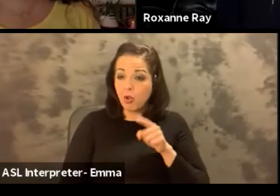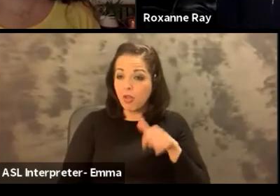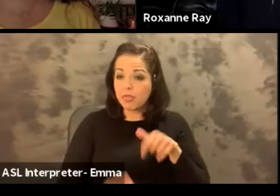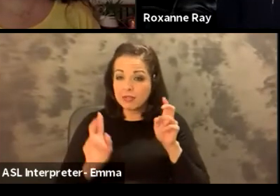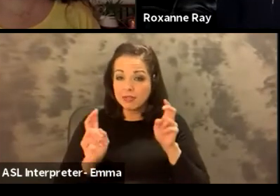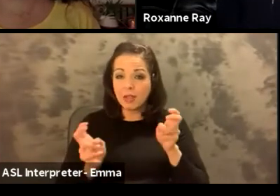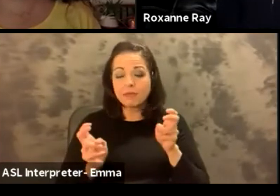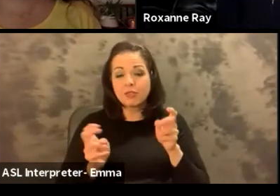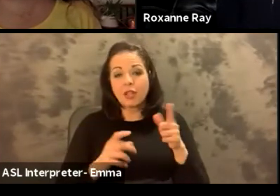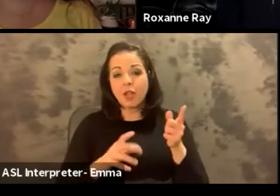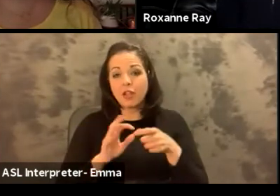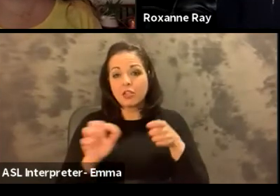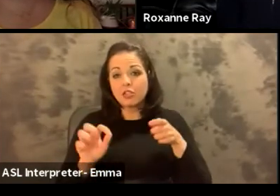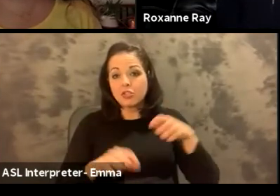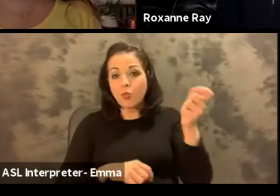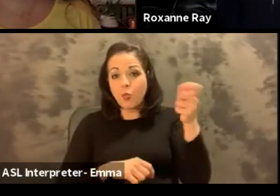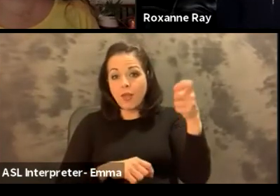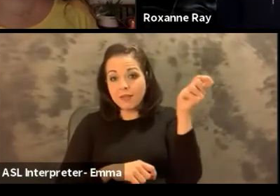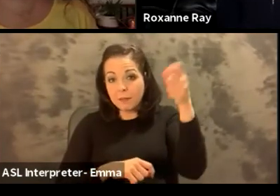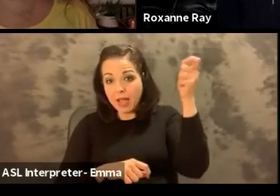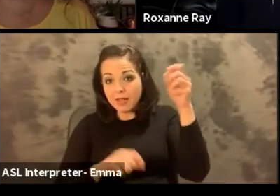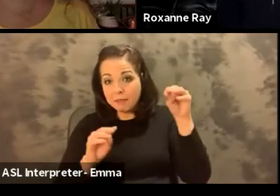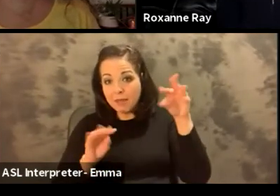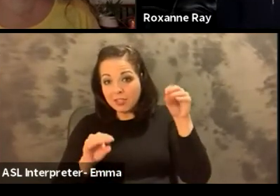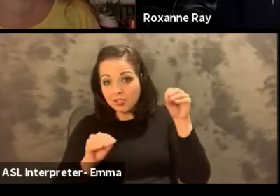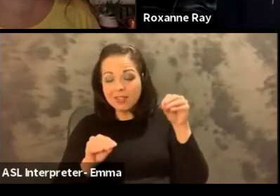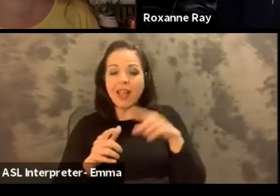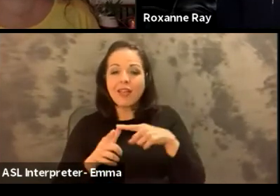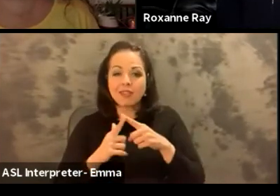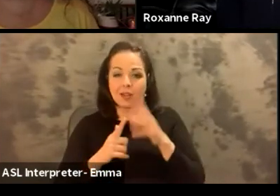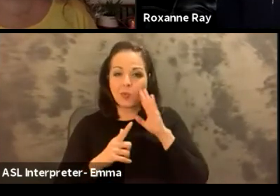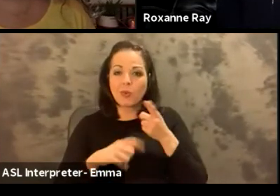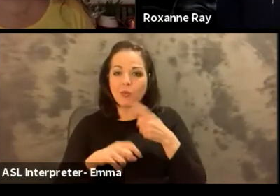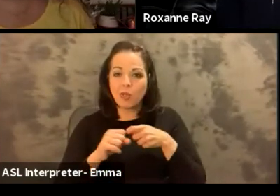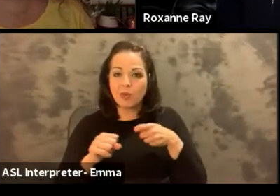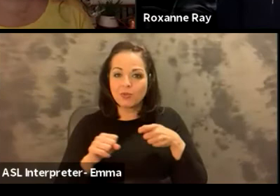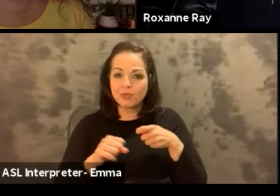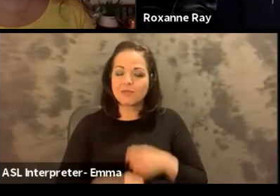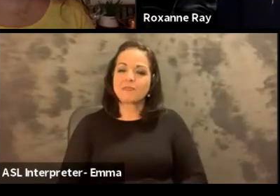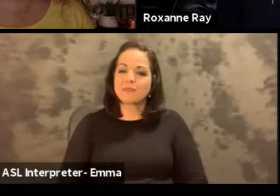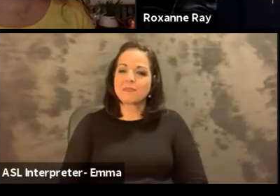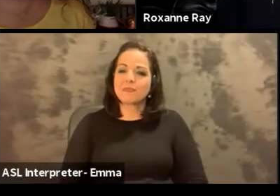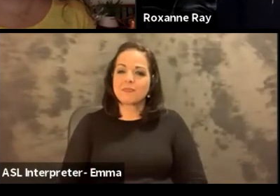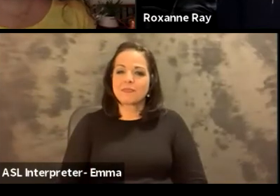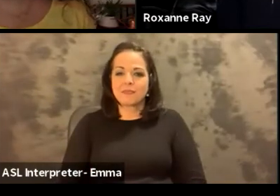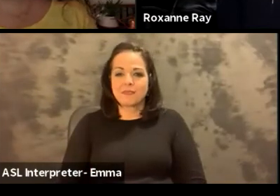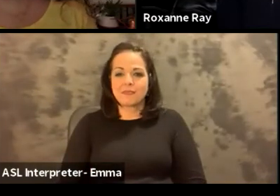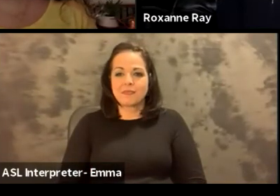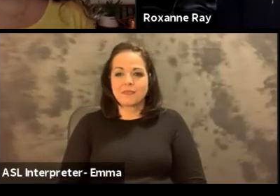waving a magic wand, and then we'll close out here.